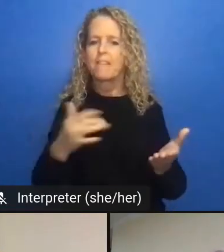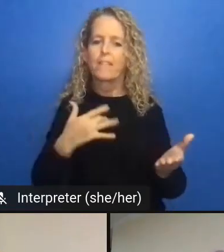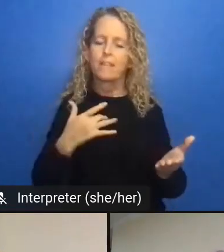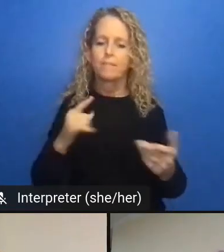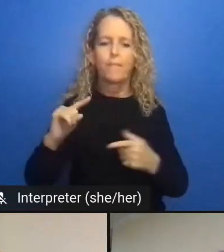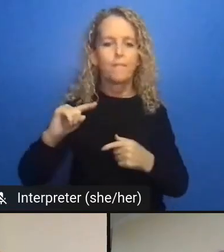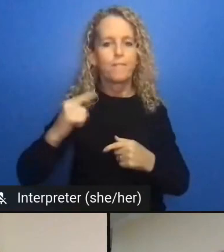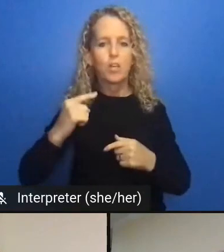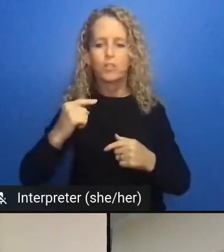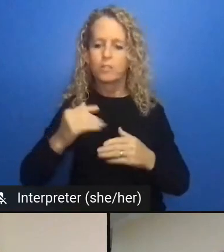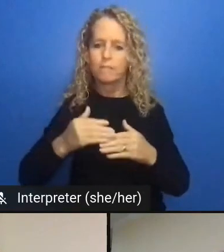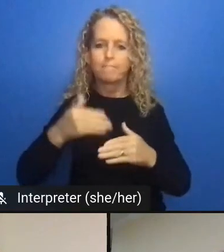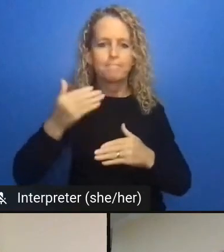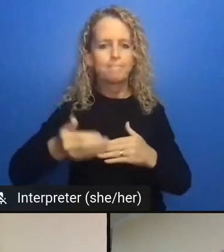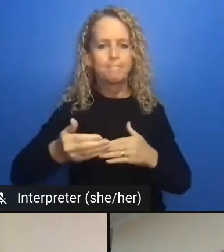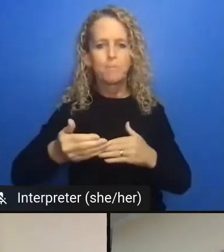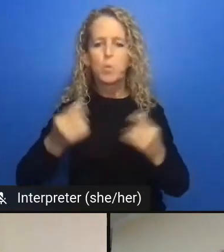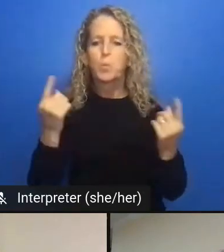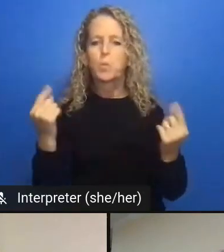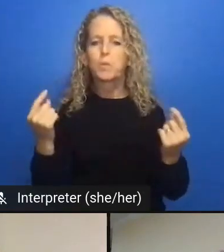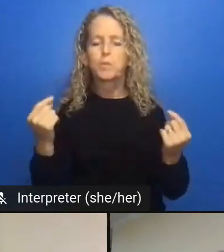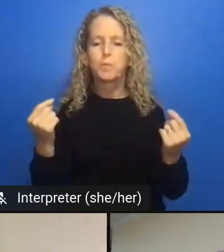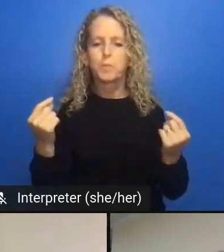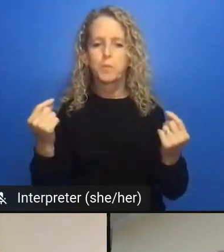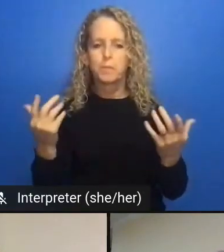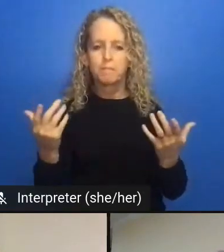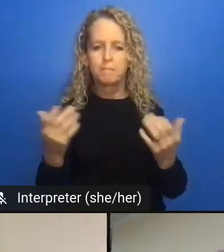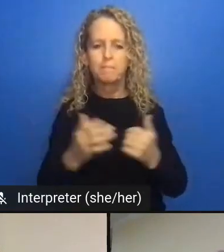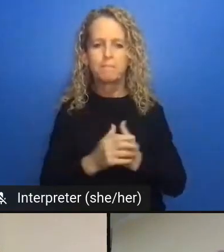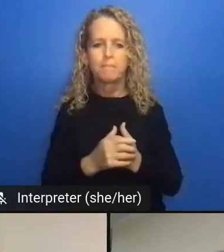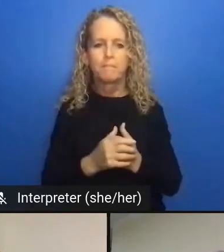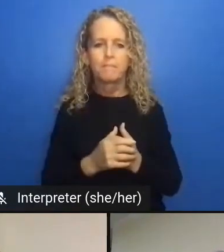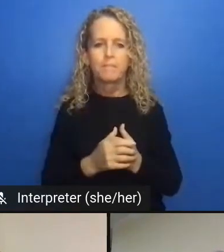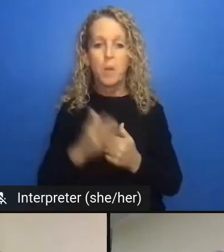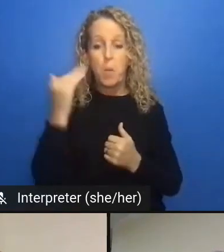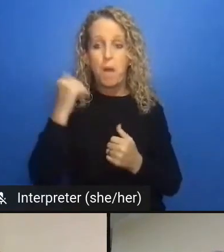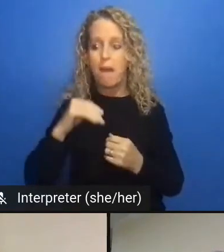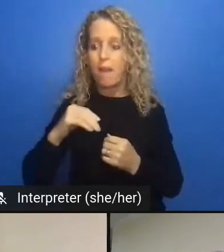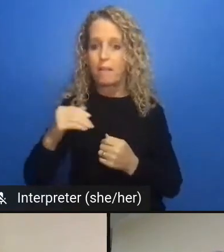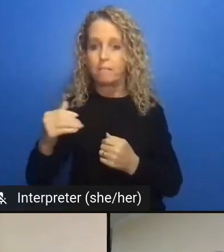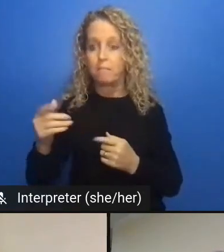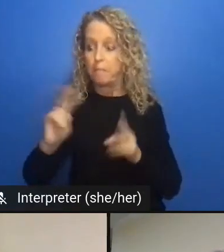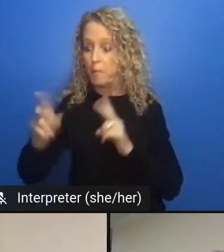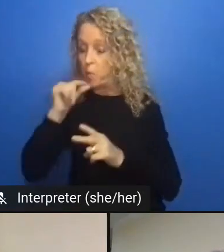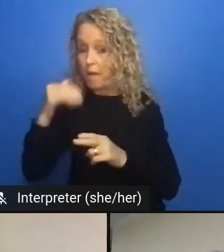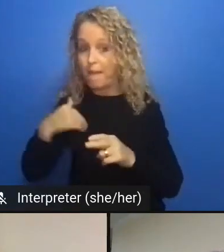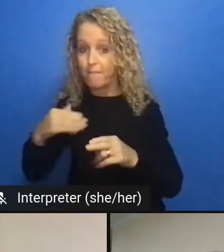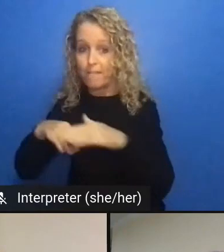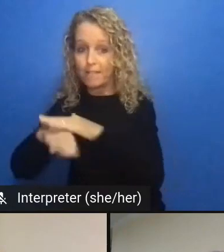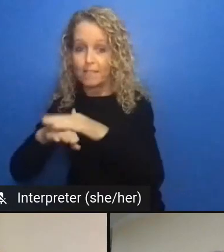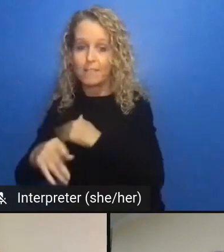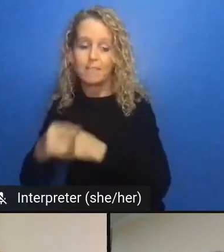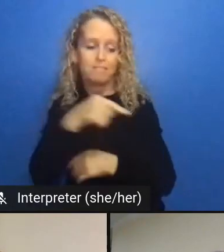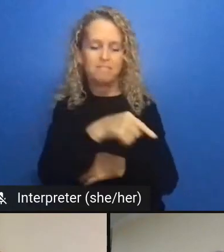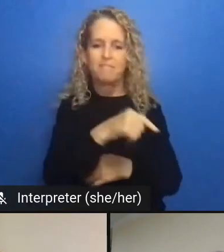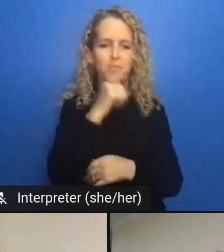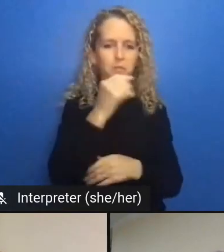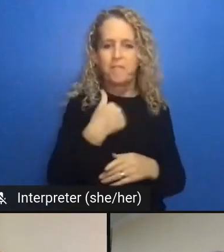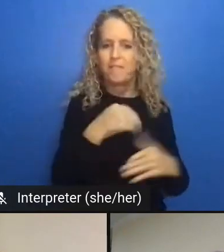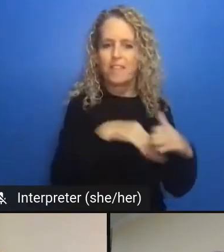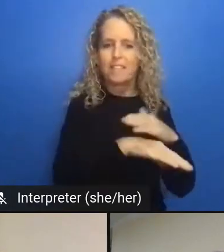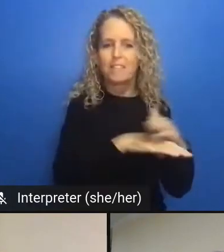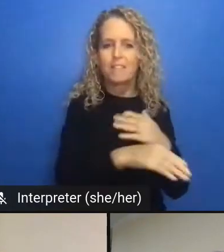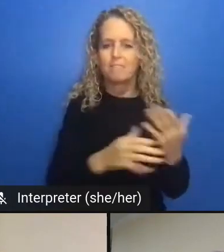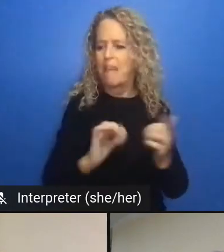do in terms of trying to bridge the digital divide in Nova Scotia? So not just big picture, but what should